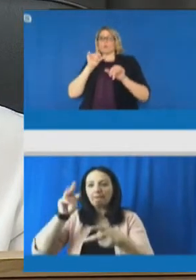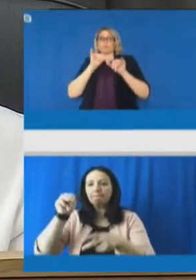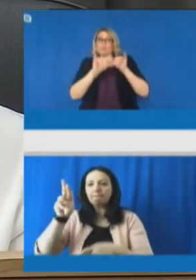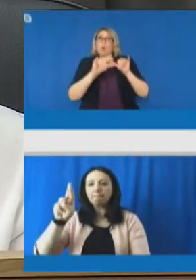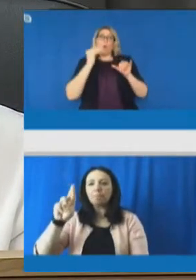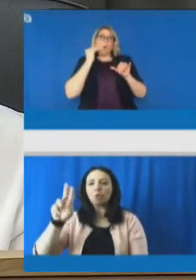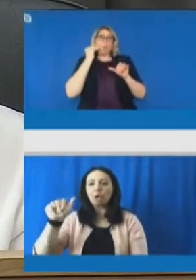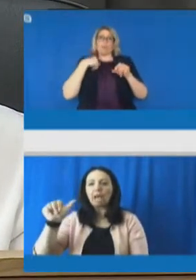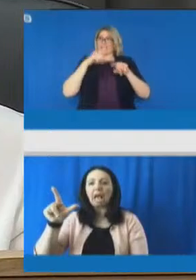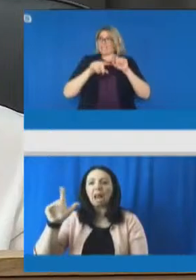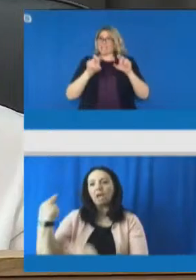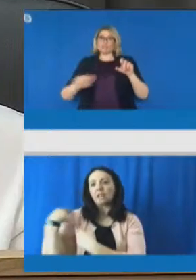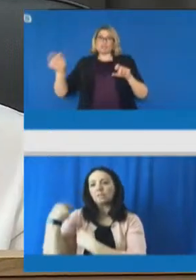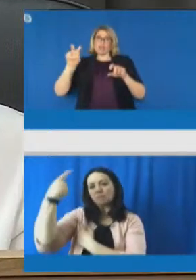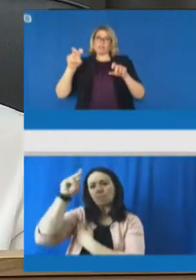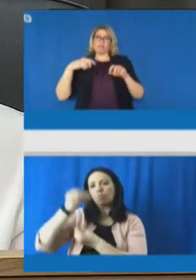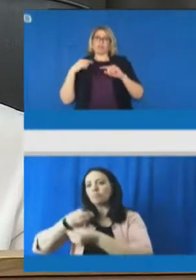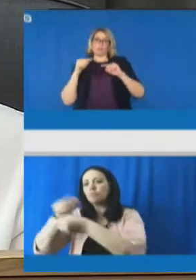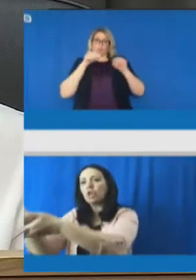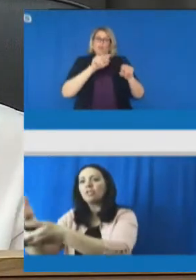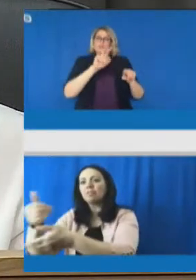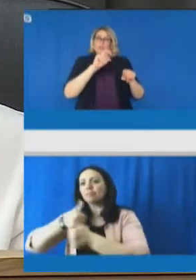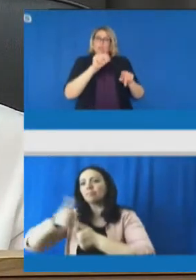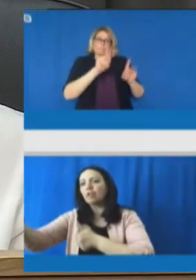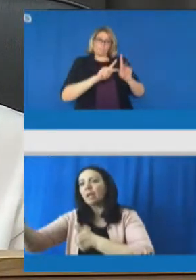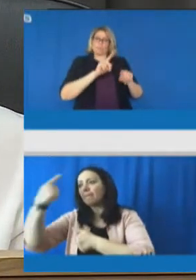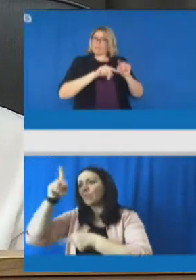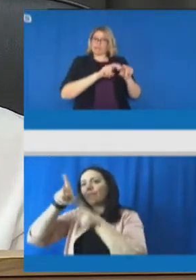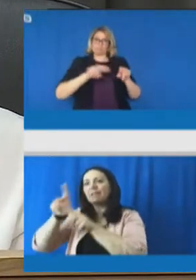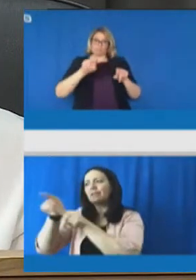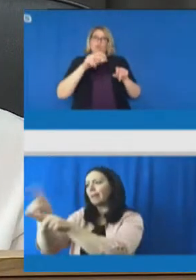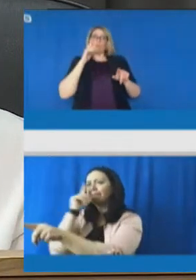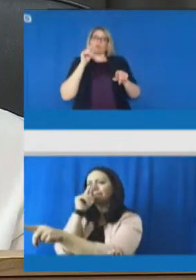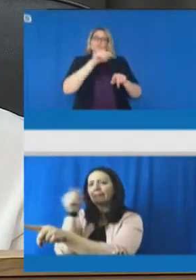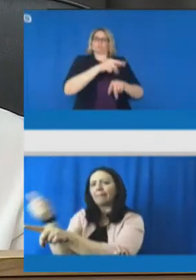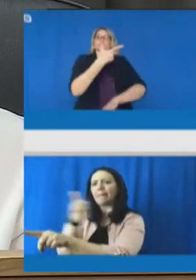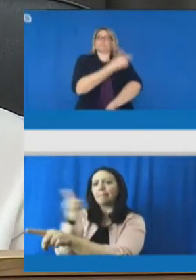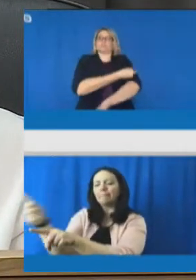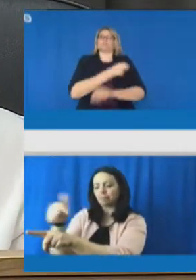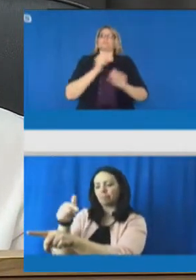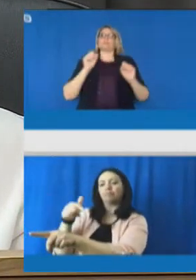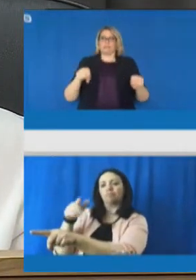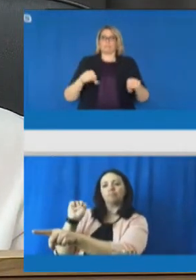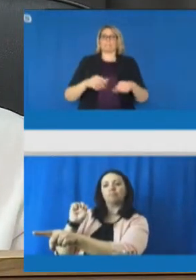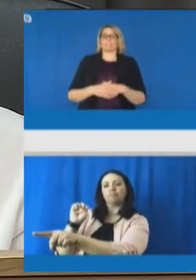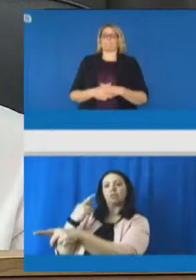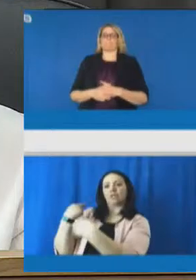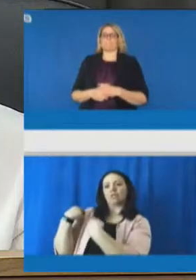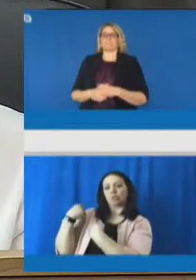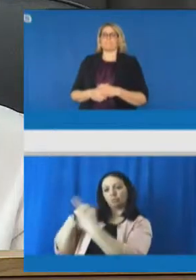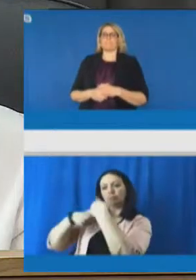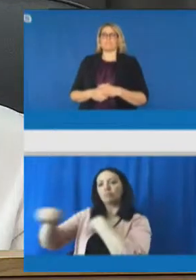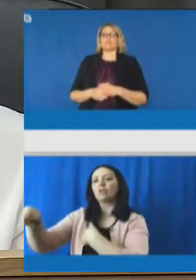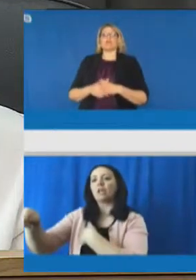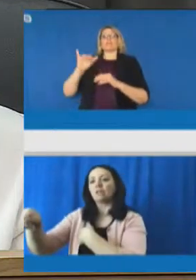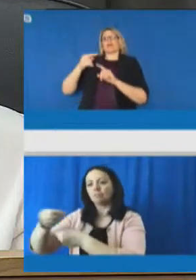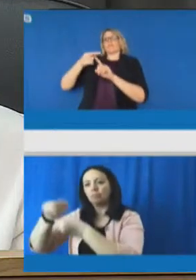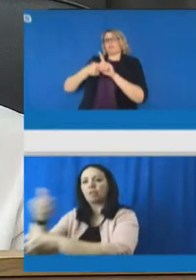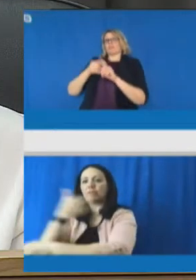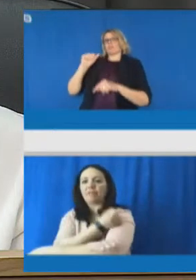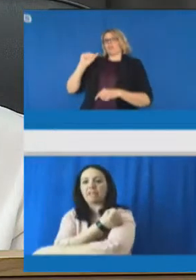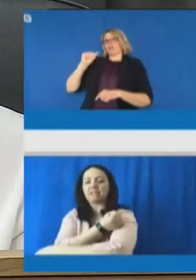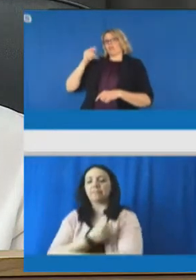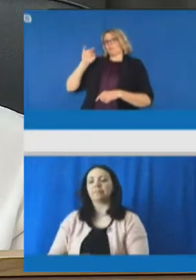and Vitality Health Network so they can immunize more people. In June, those between 16